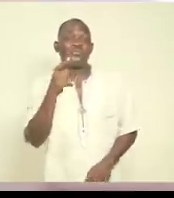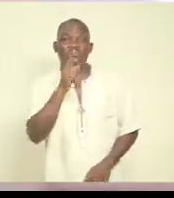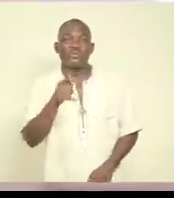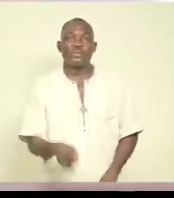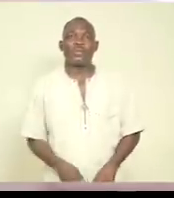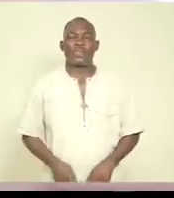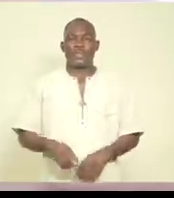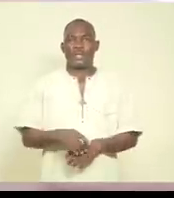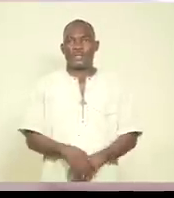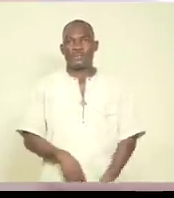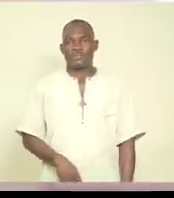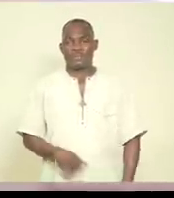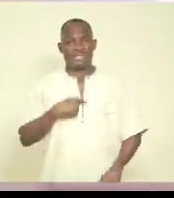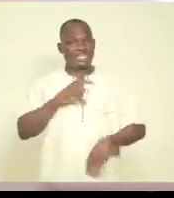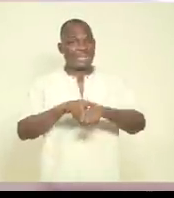time. No.